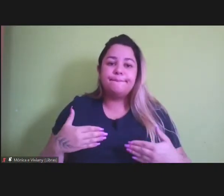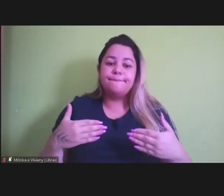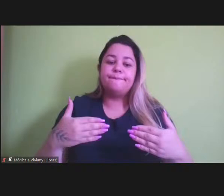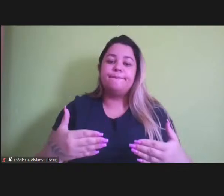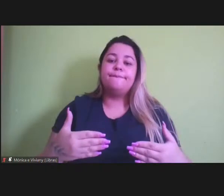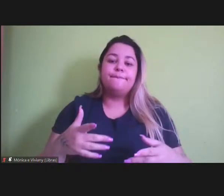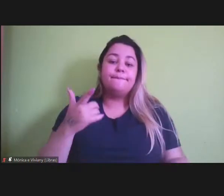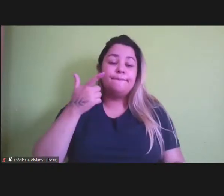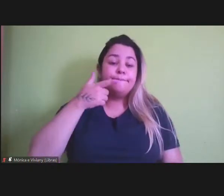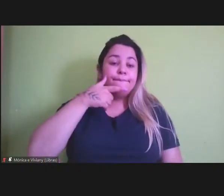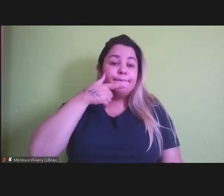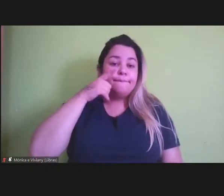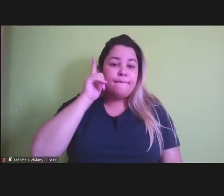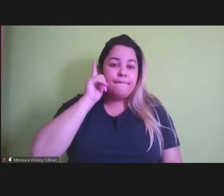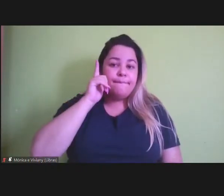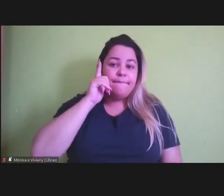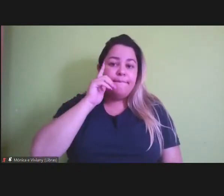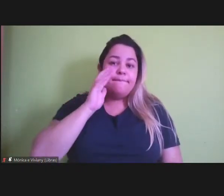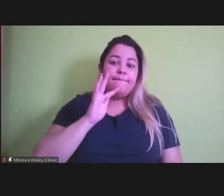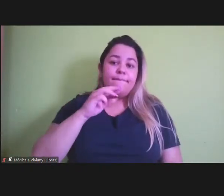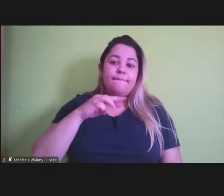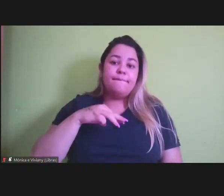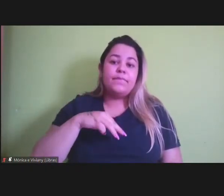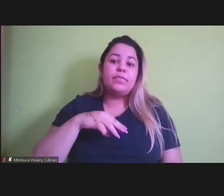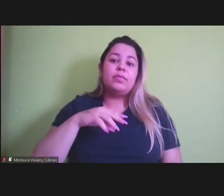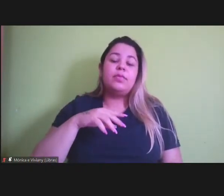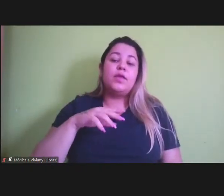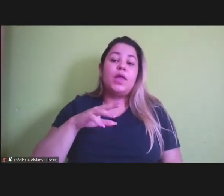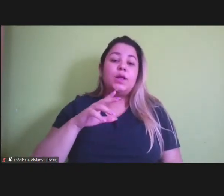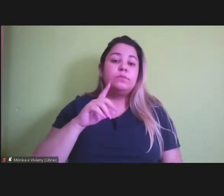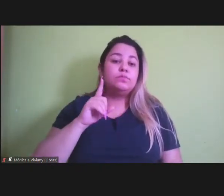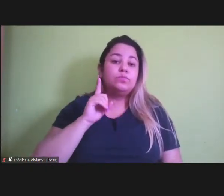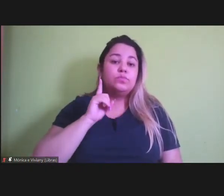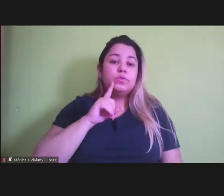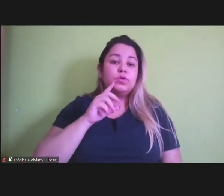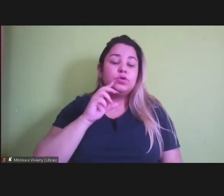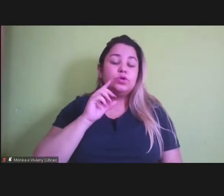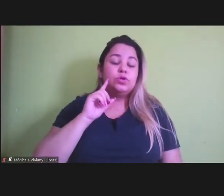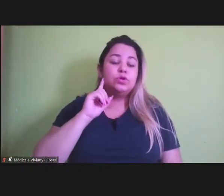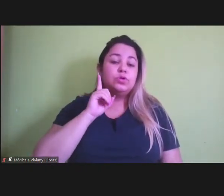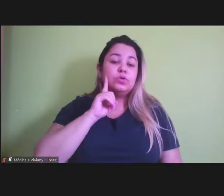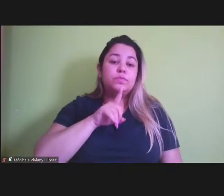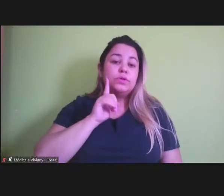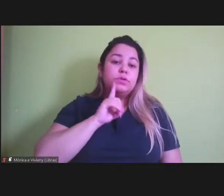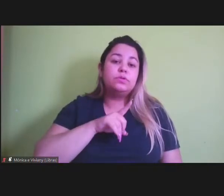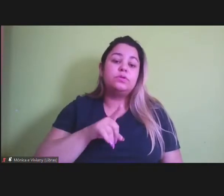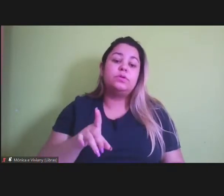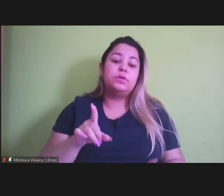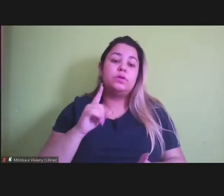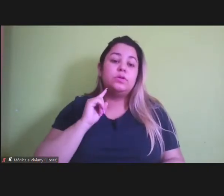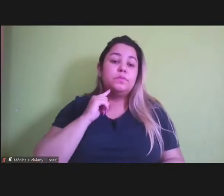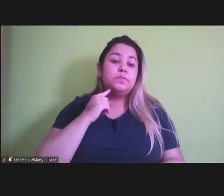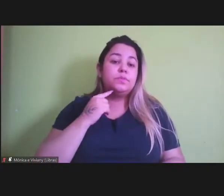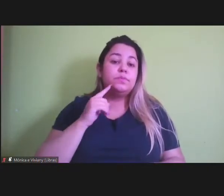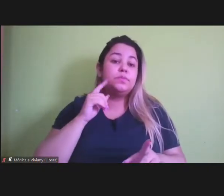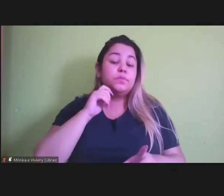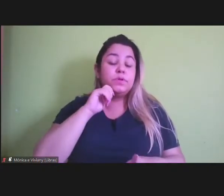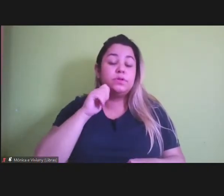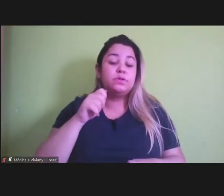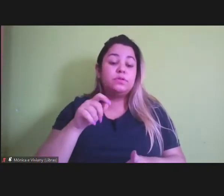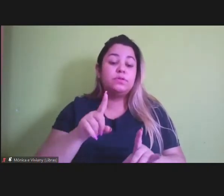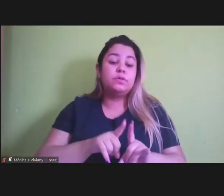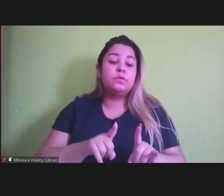Ministry of Social Development previously with CFN, with the Federal University of Ouro Preto, elaborated strategies